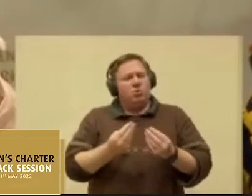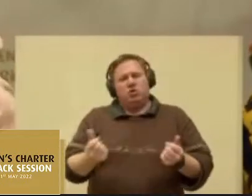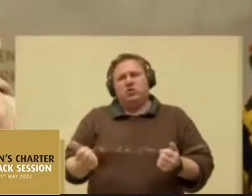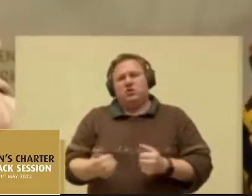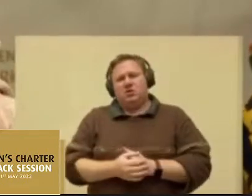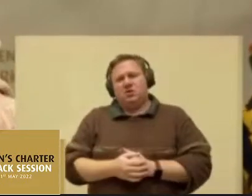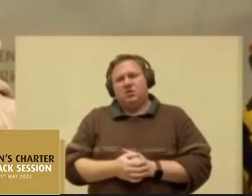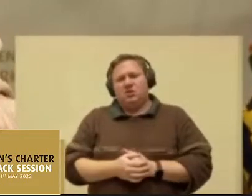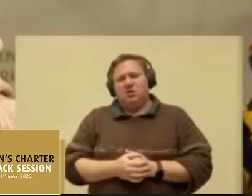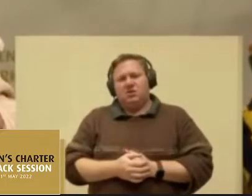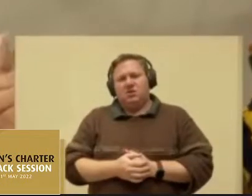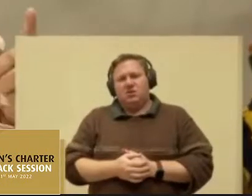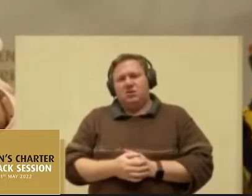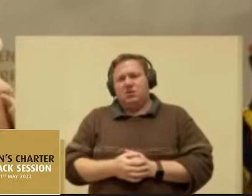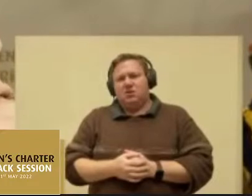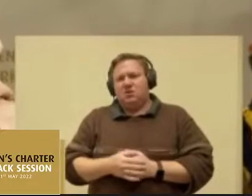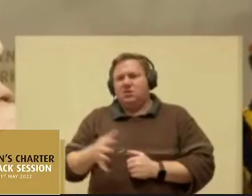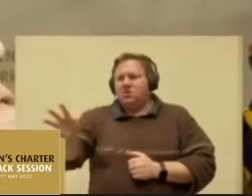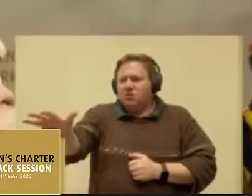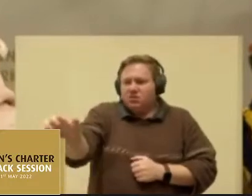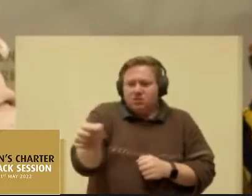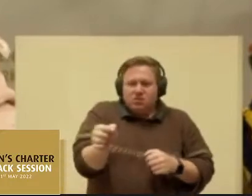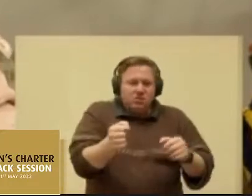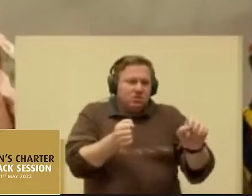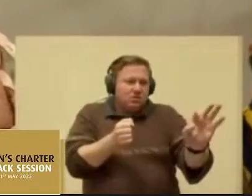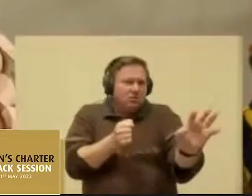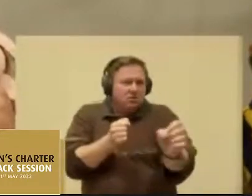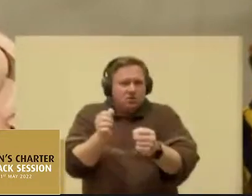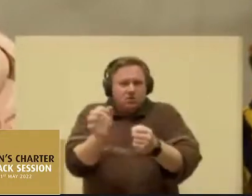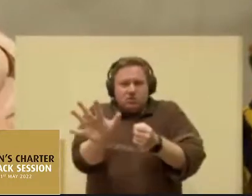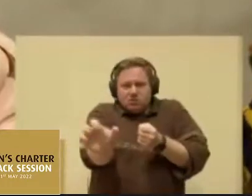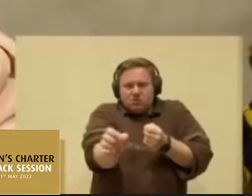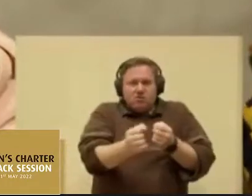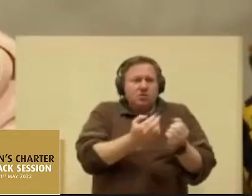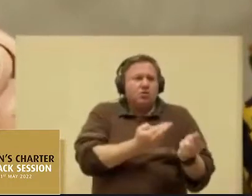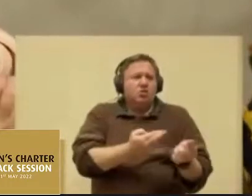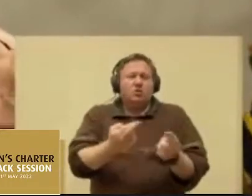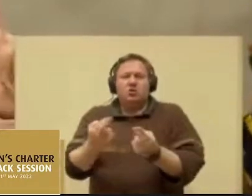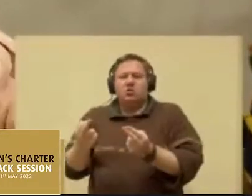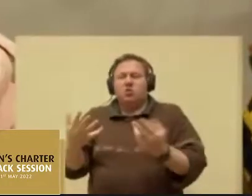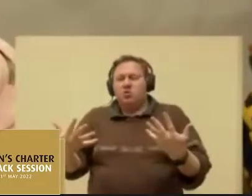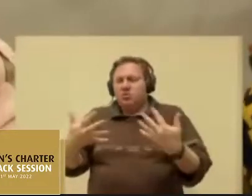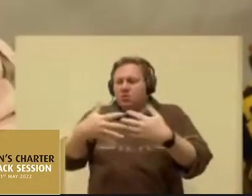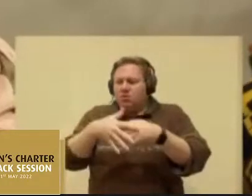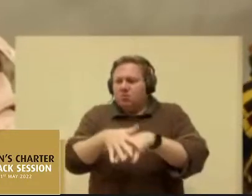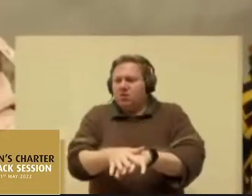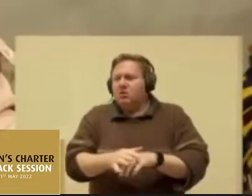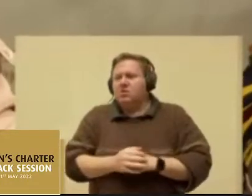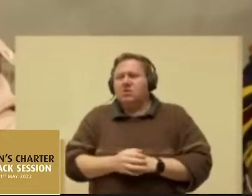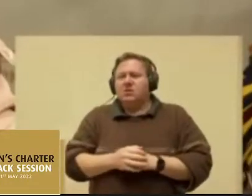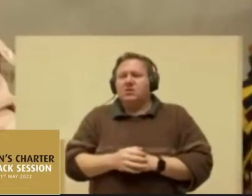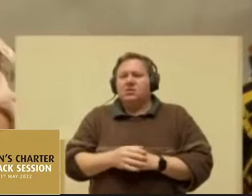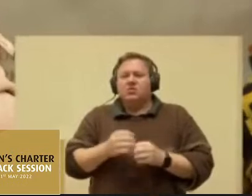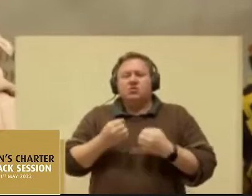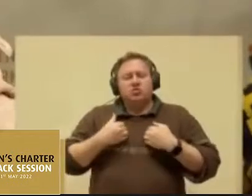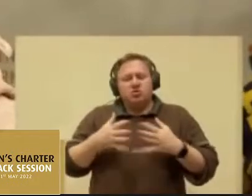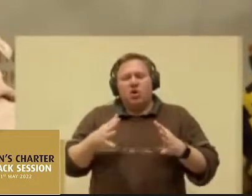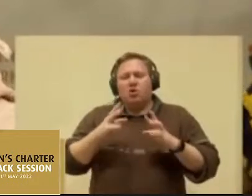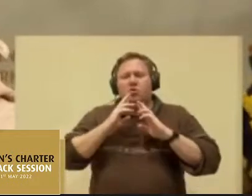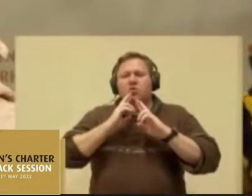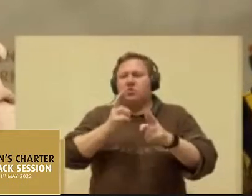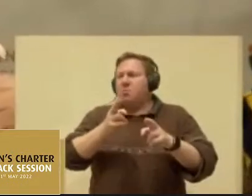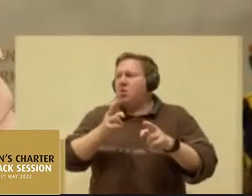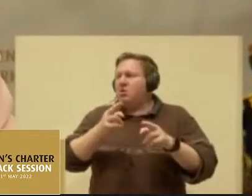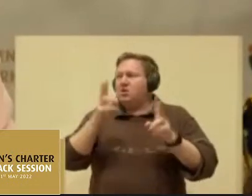let us get together pull our resources and make sure that we begin to respond to the issues of our people as